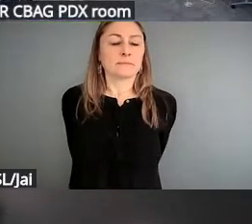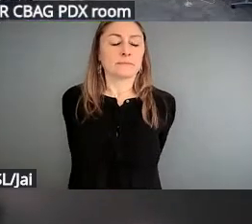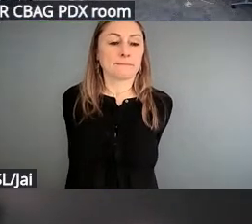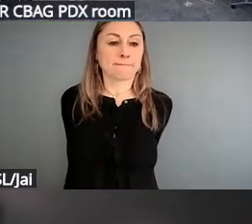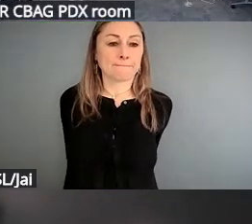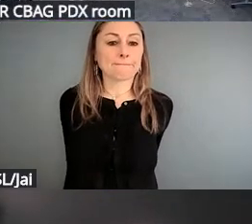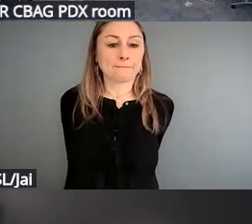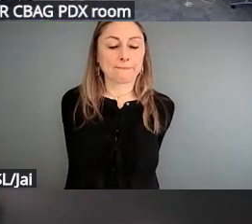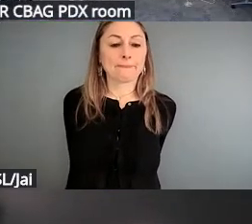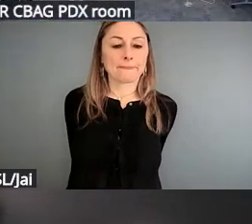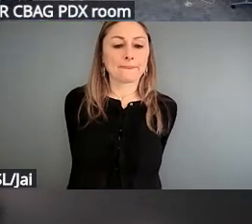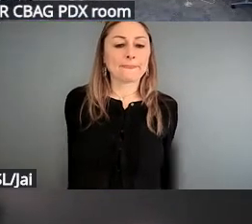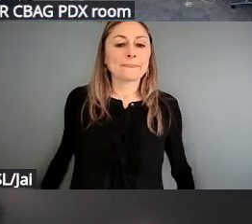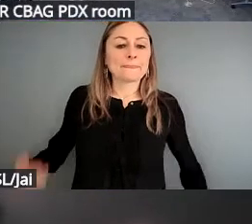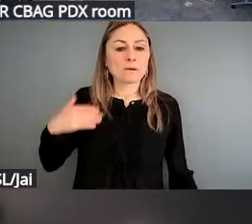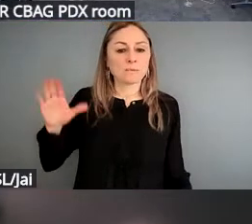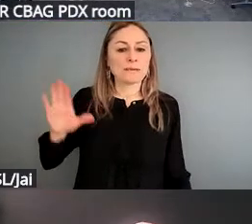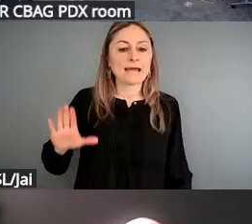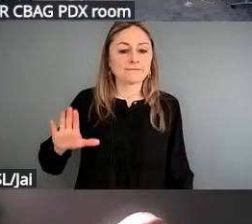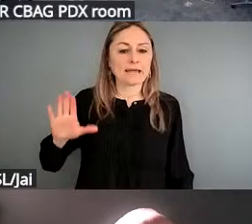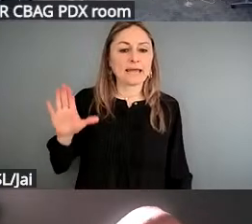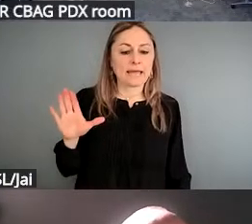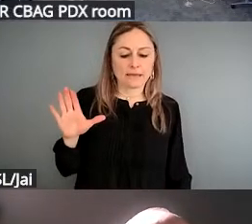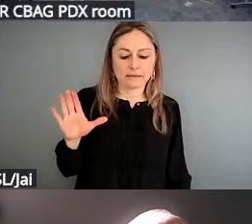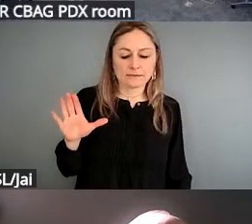We've got a hand up here online, Shivani.